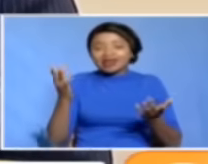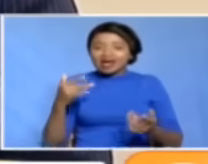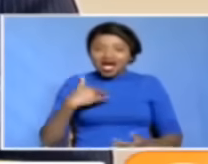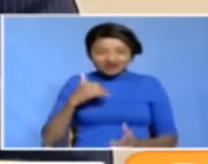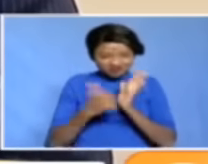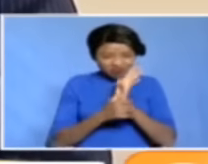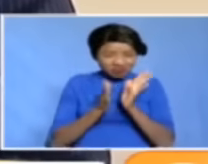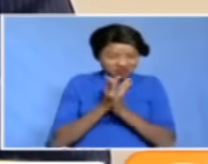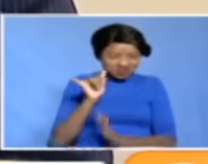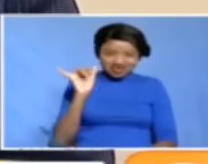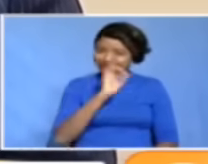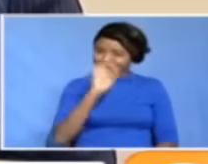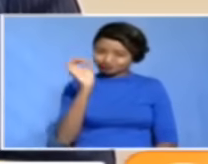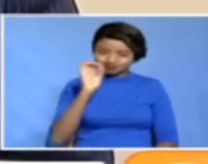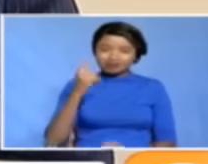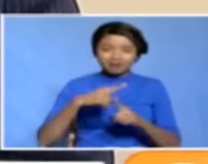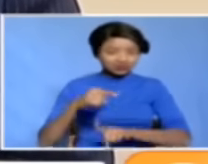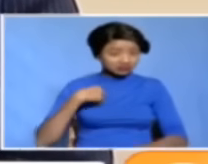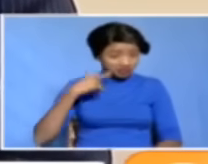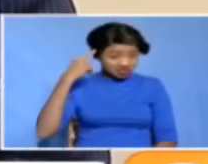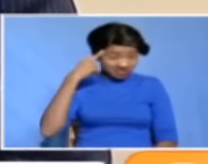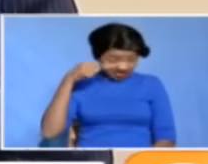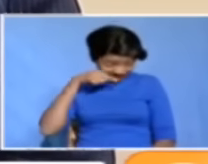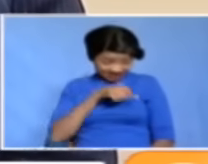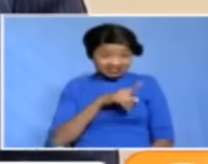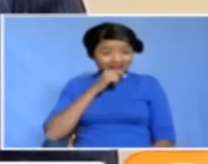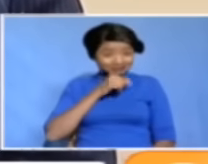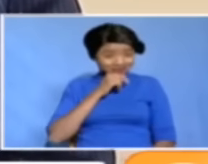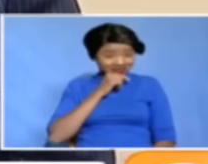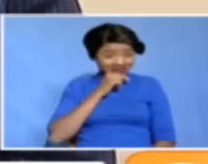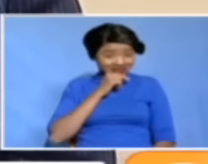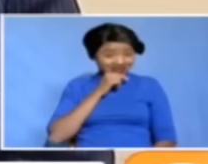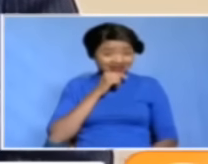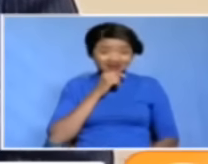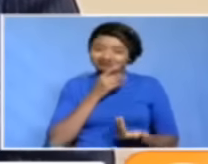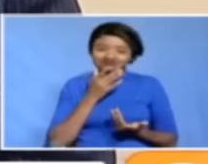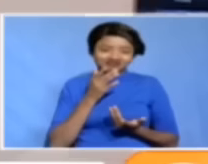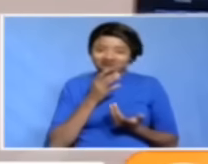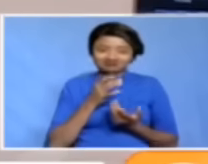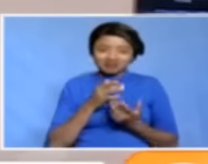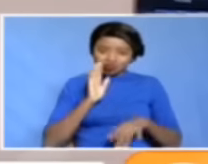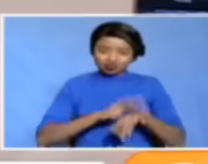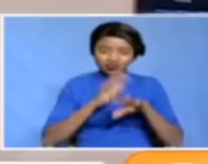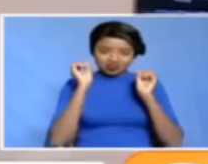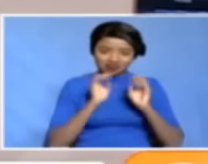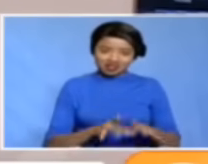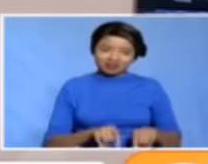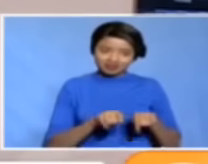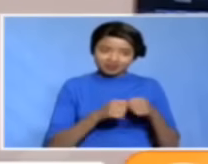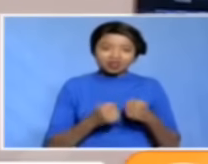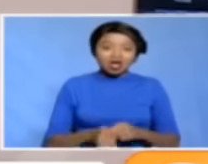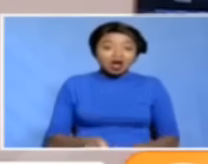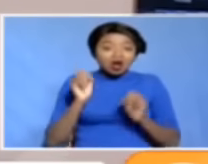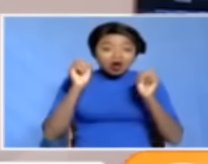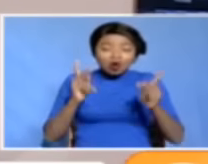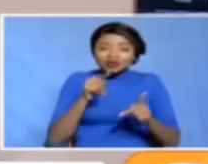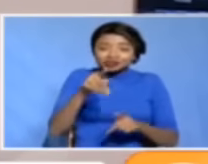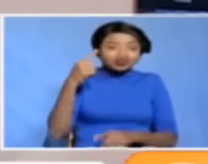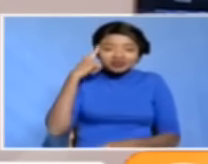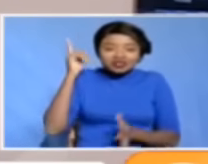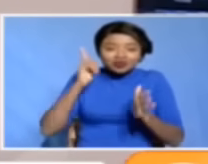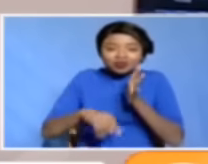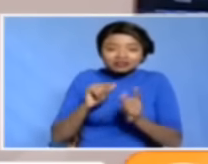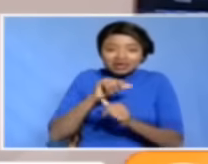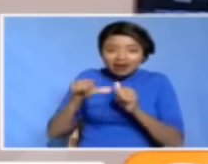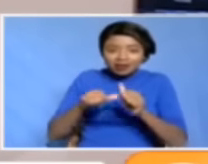think a party leadership, I think, no. Okay, that's overstepping. Now that you say that, and that is why he had to leave, what do you say about the party secretary